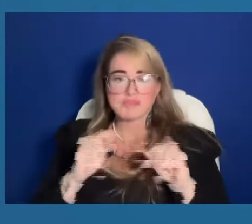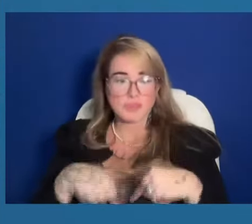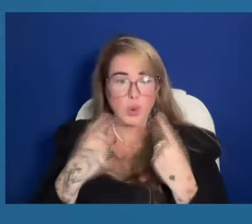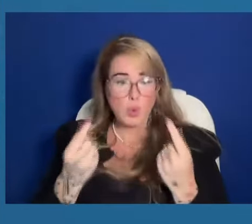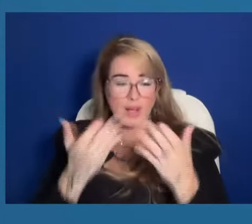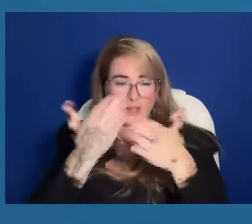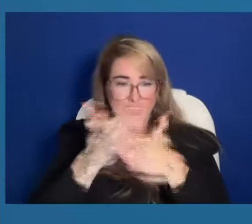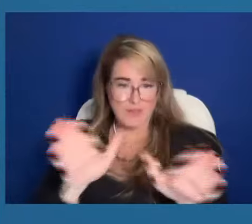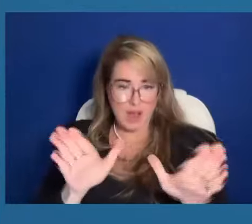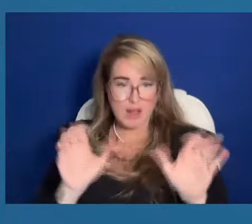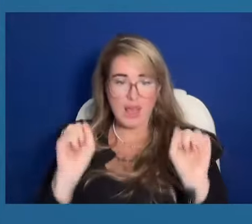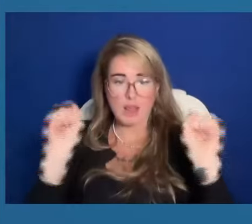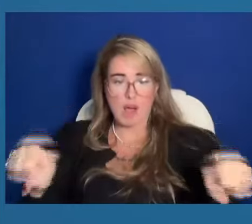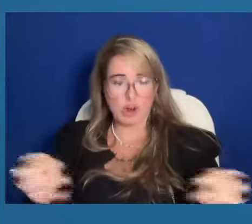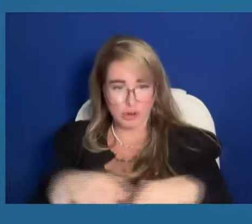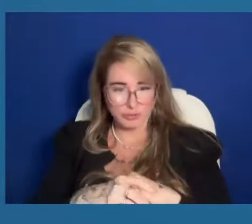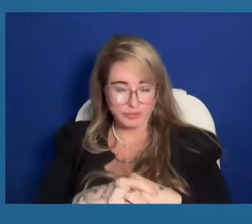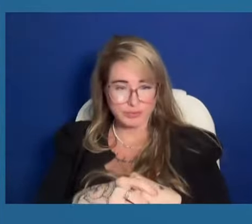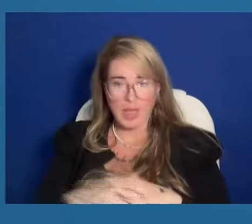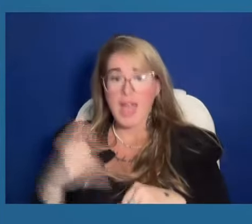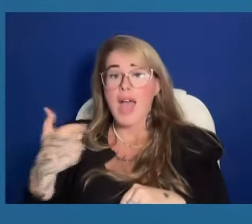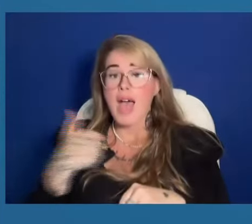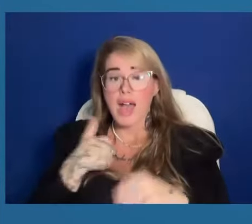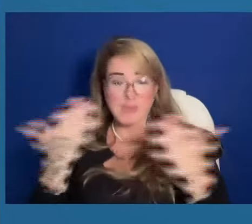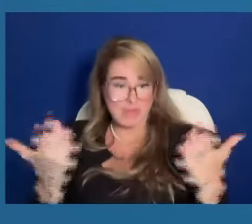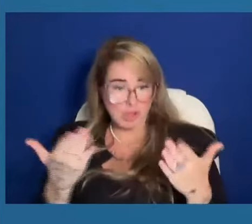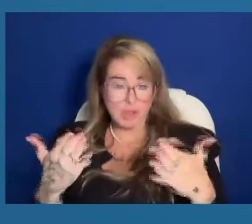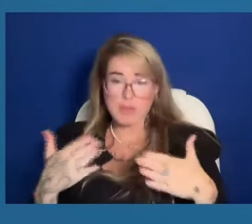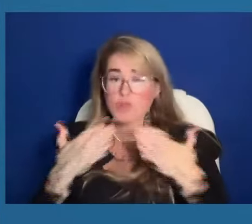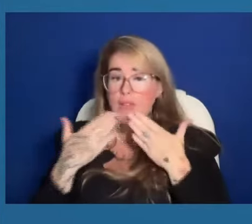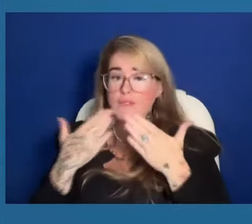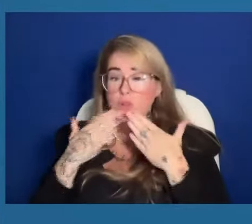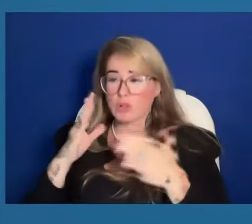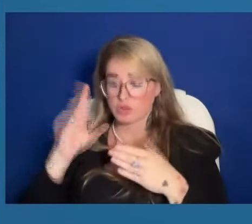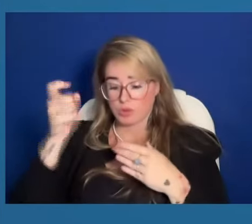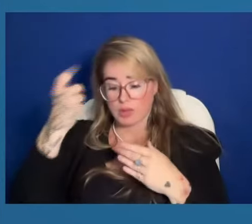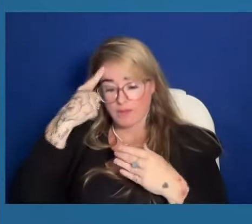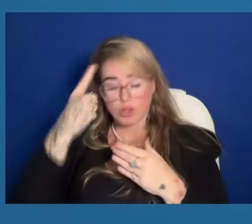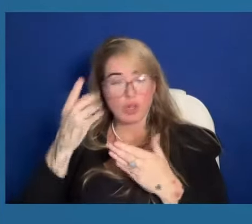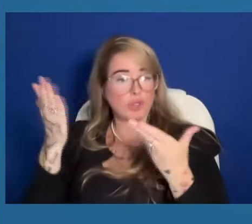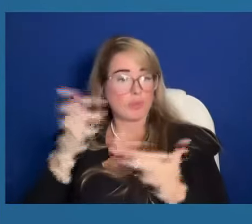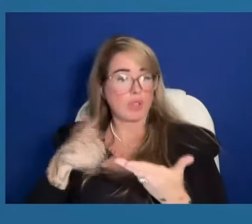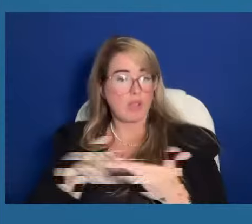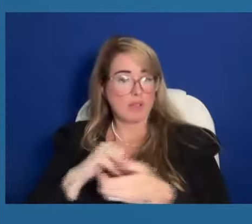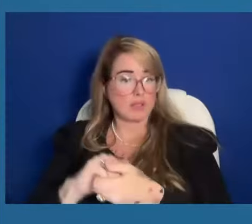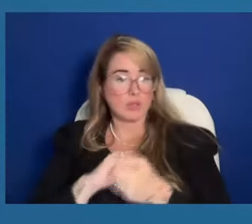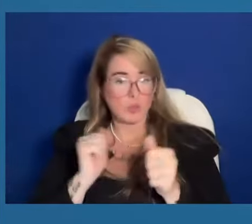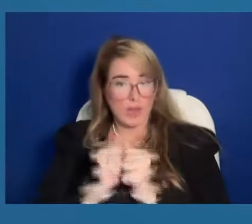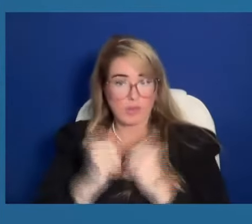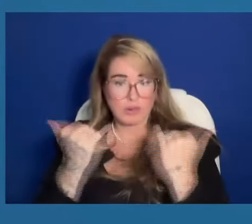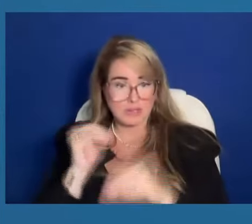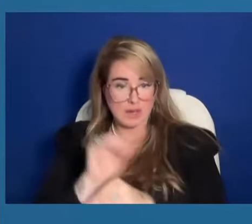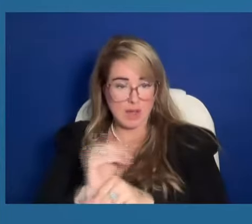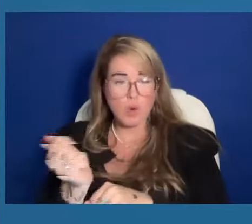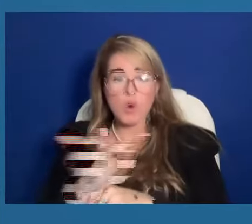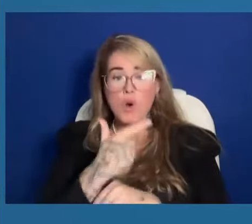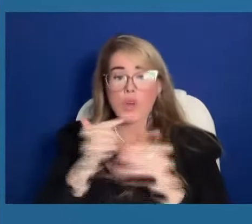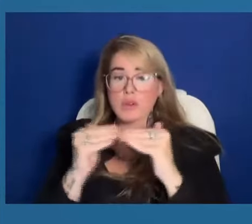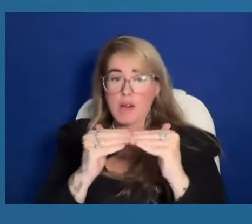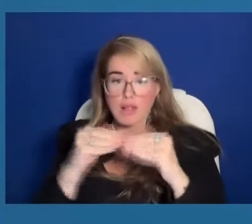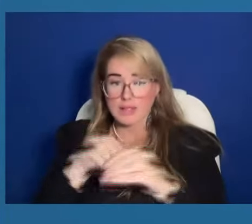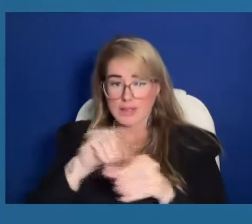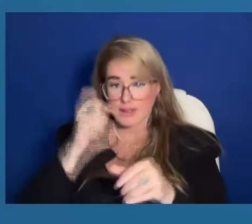divide and to conquer. And I'm very grateful to Governor Hochul for bringing us together tonight, to all of my colleagues in government